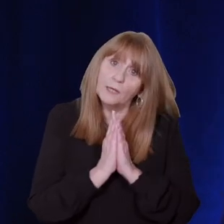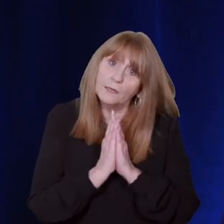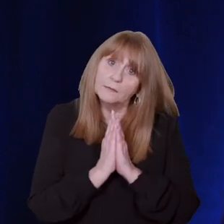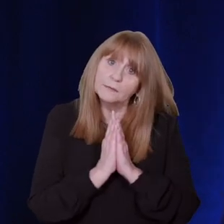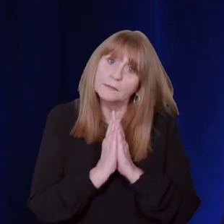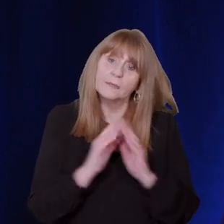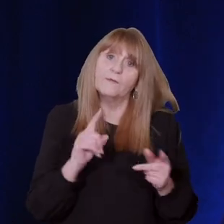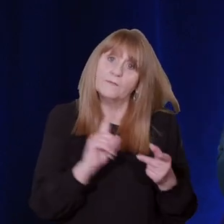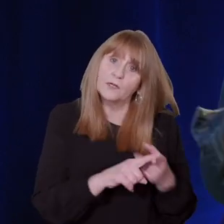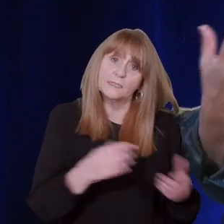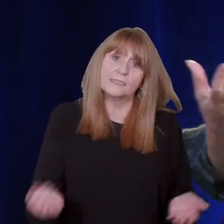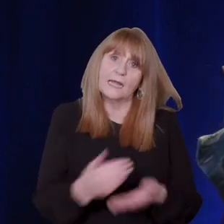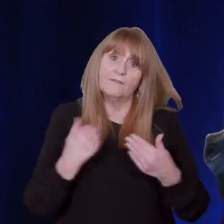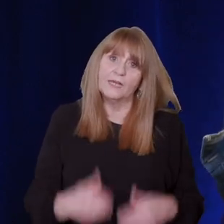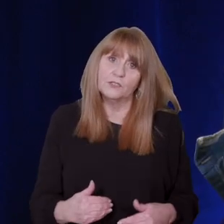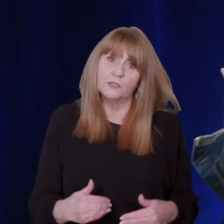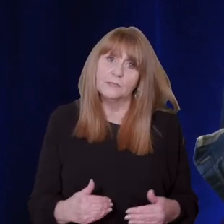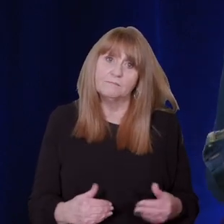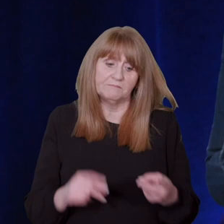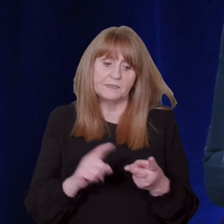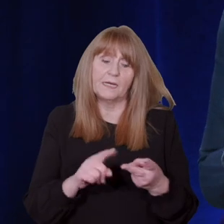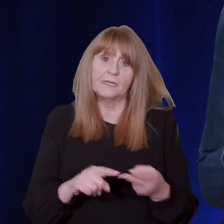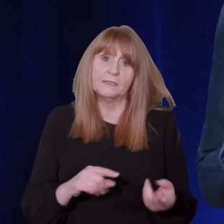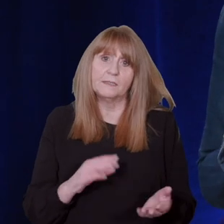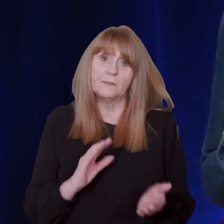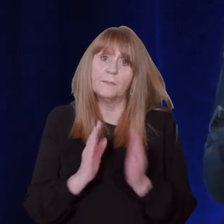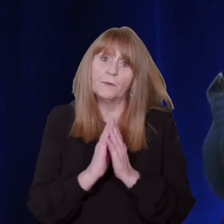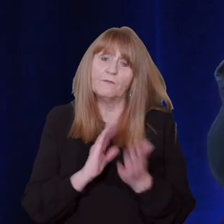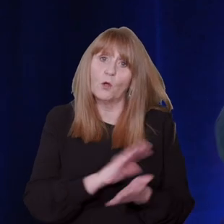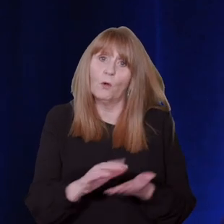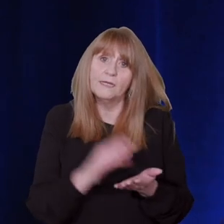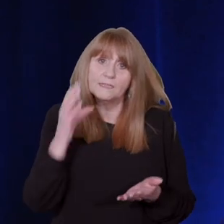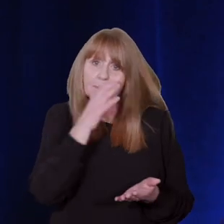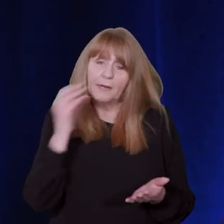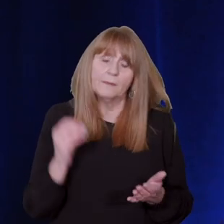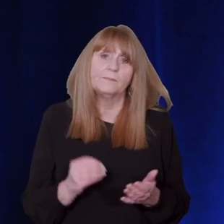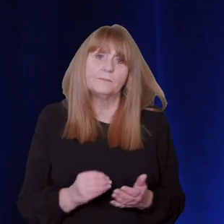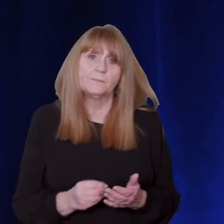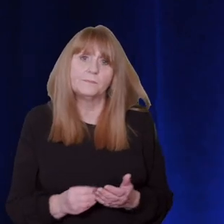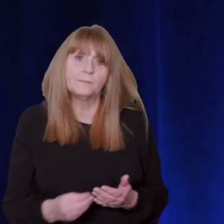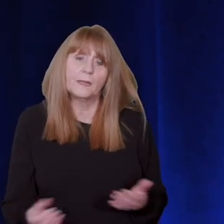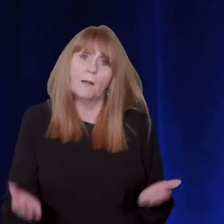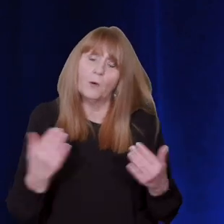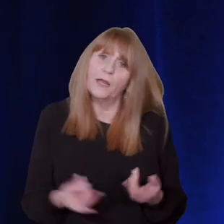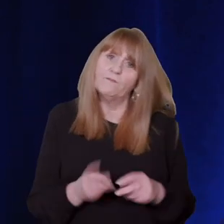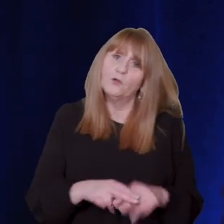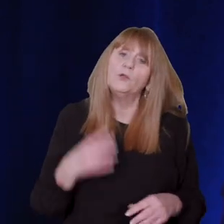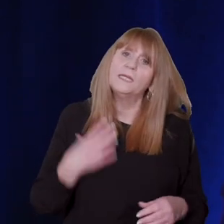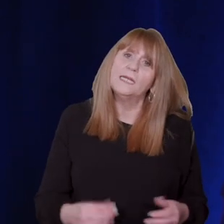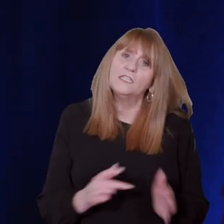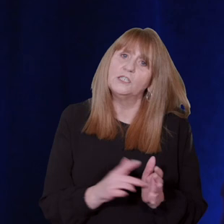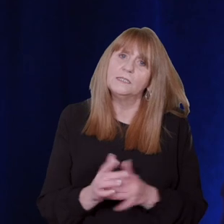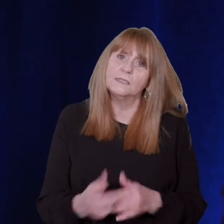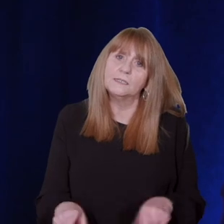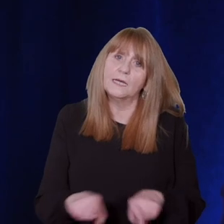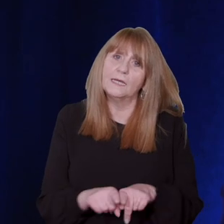Holy Spirit helping us are we going to make this difference and play our part. Come on, if you need Jesus as your Savior today, just